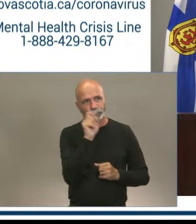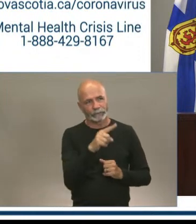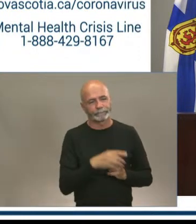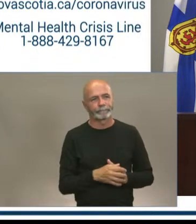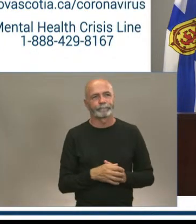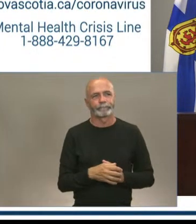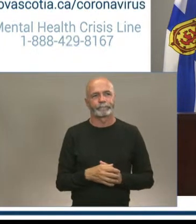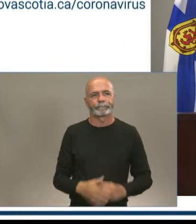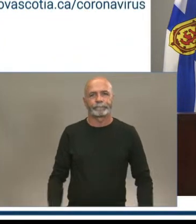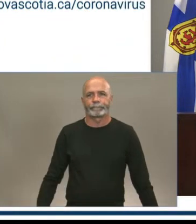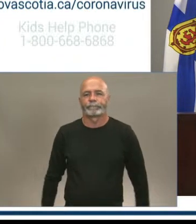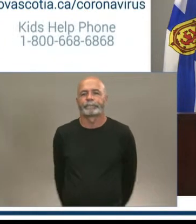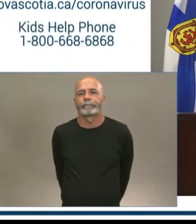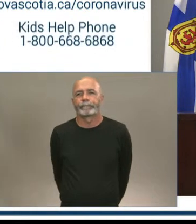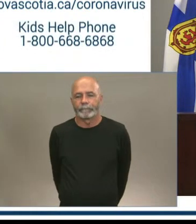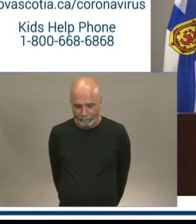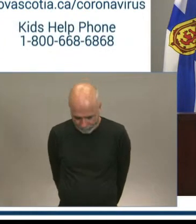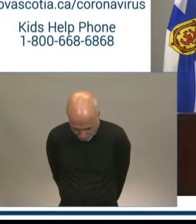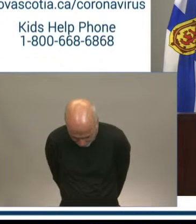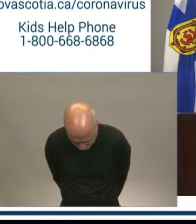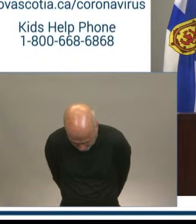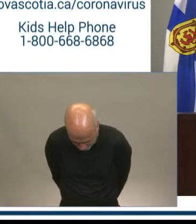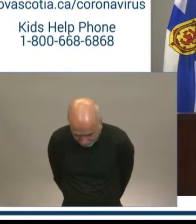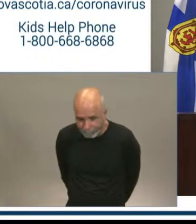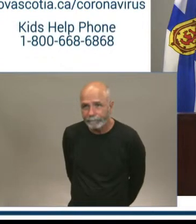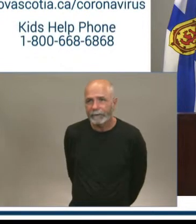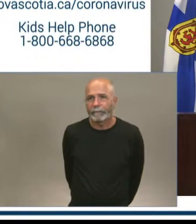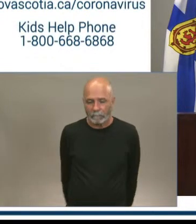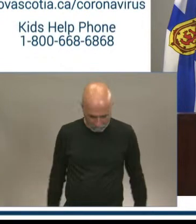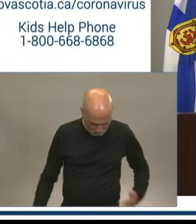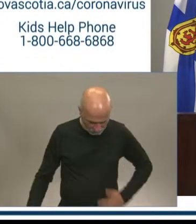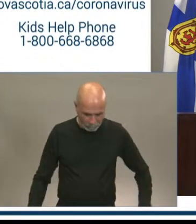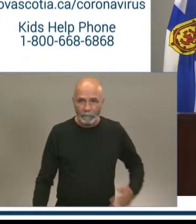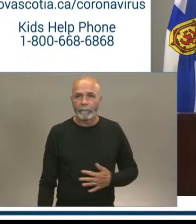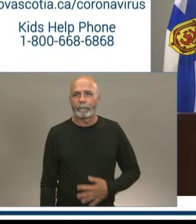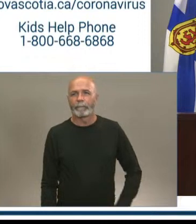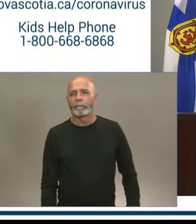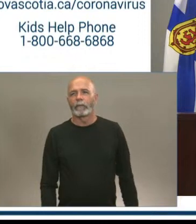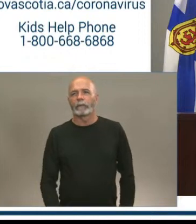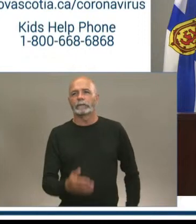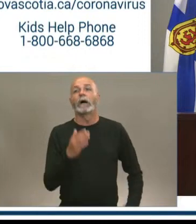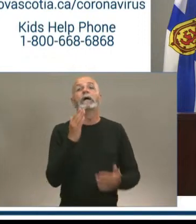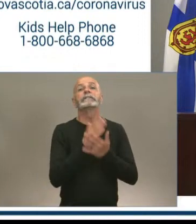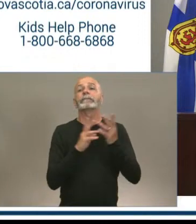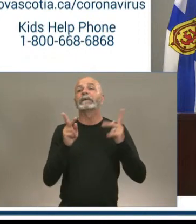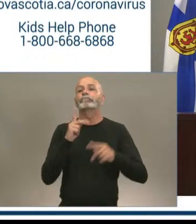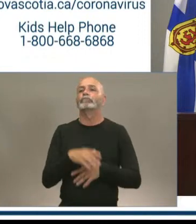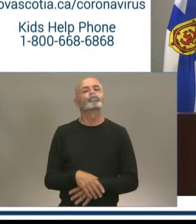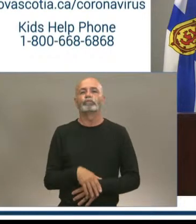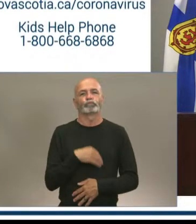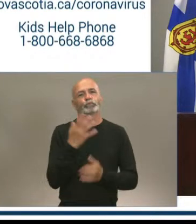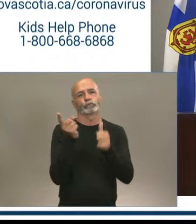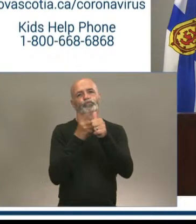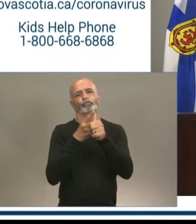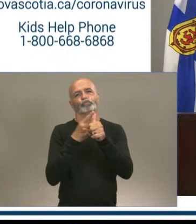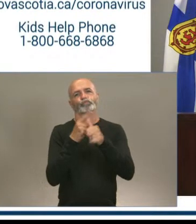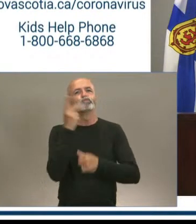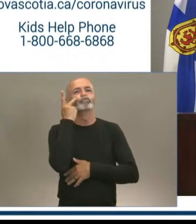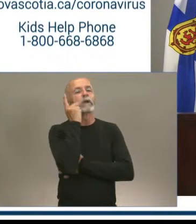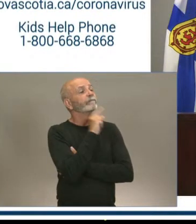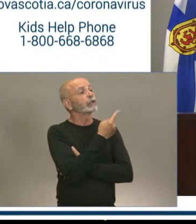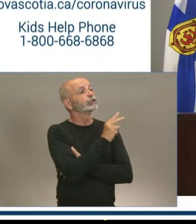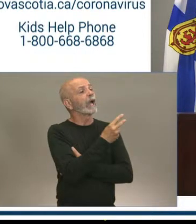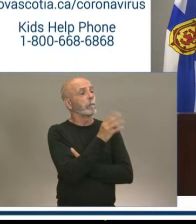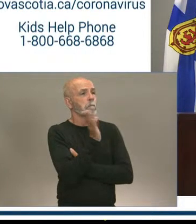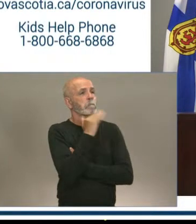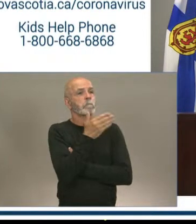or some people may be waiting to see how vaccination goes before getting a shot themselves. They may be